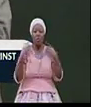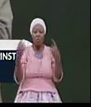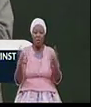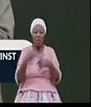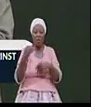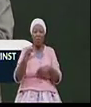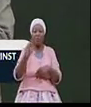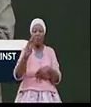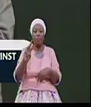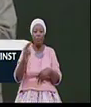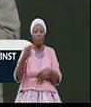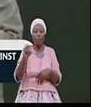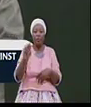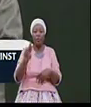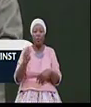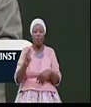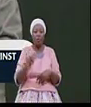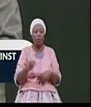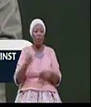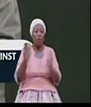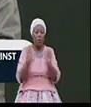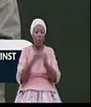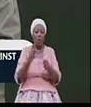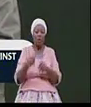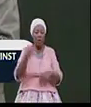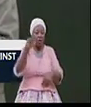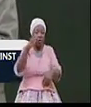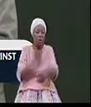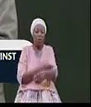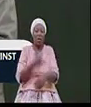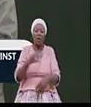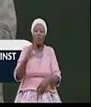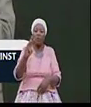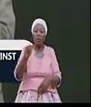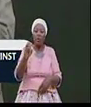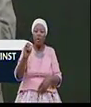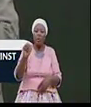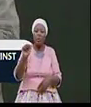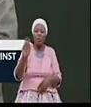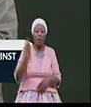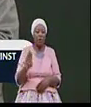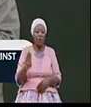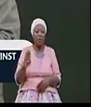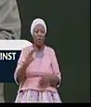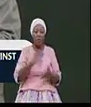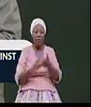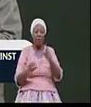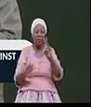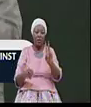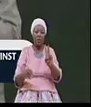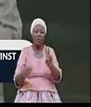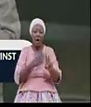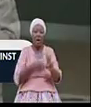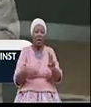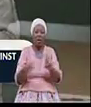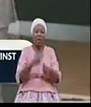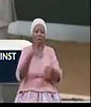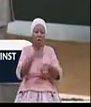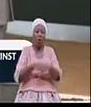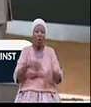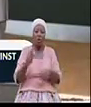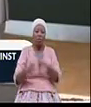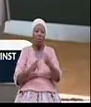with the daughters of Moab. Verse 2. In verse 2 it says, and they called the